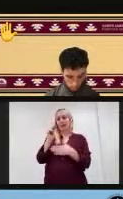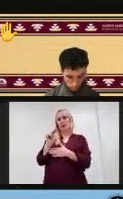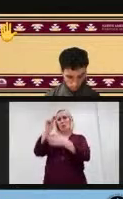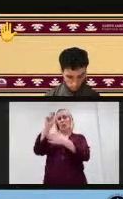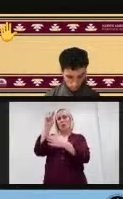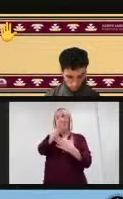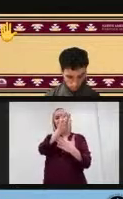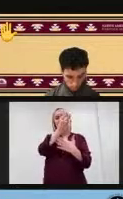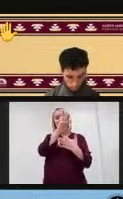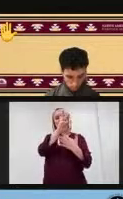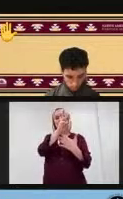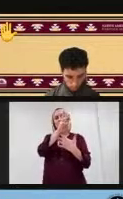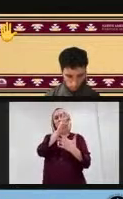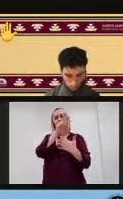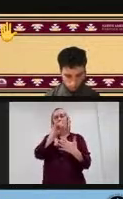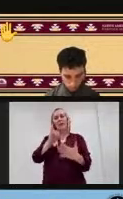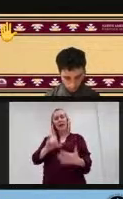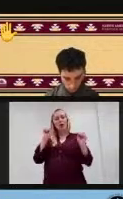Northwest, that